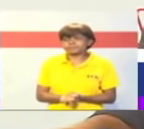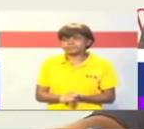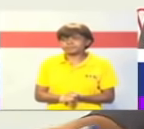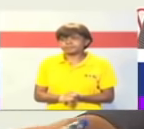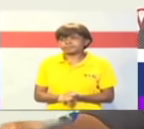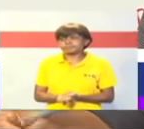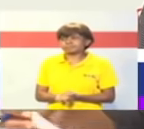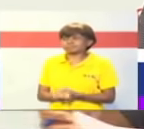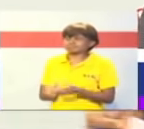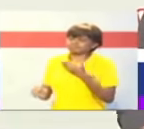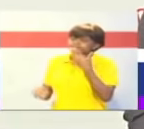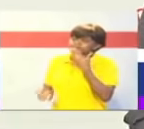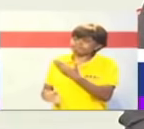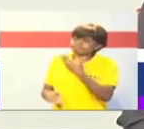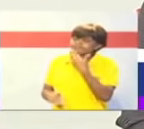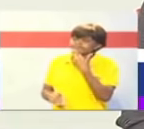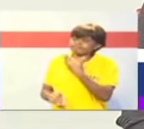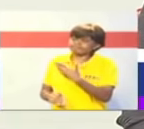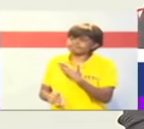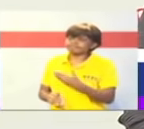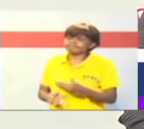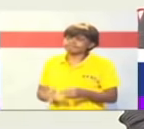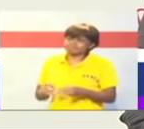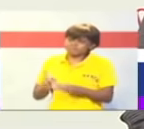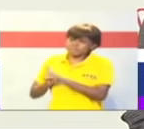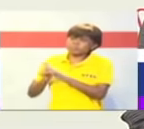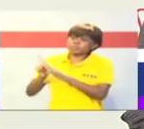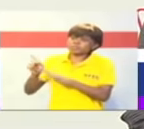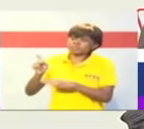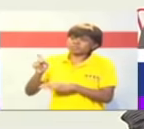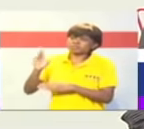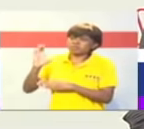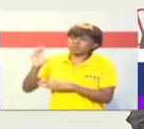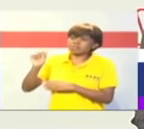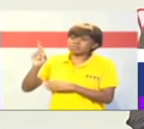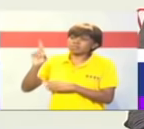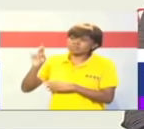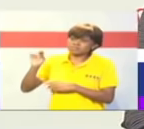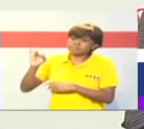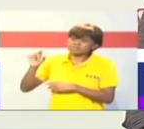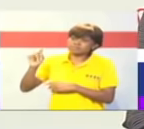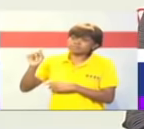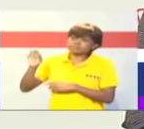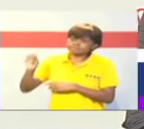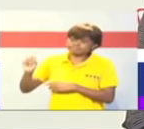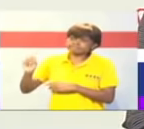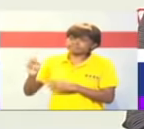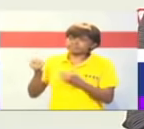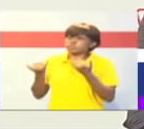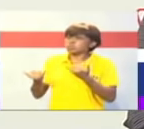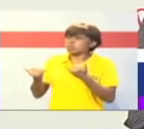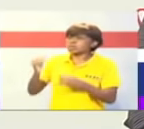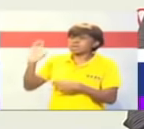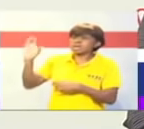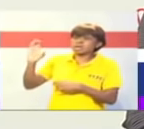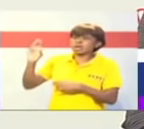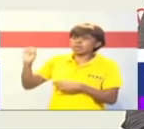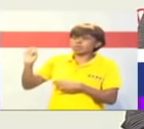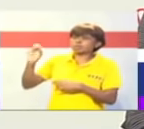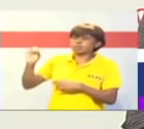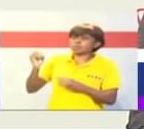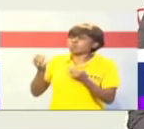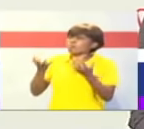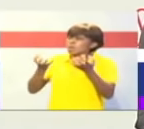Thank you very much, Professor Carrington. And just want to go to the Chief Medical Officer at this time. He just wanted to provide